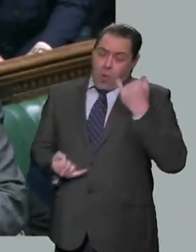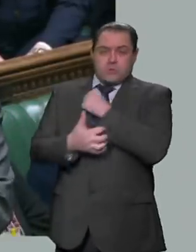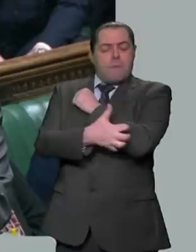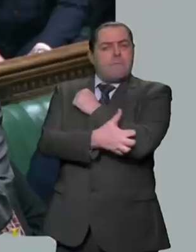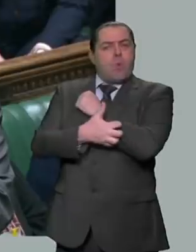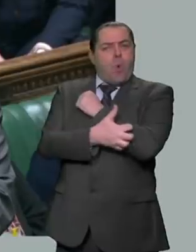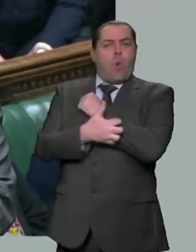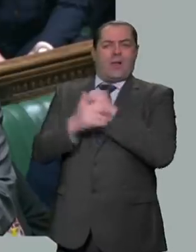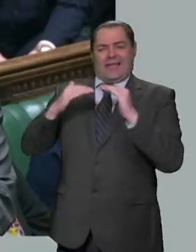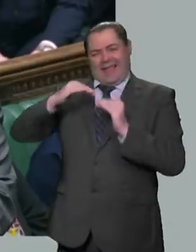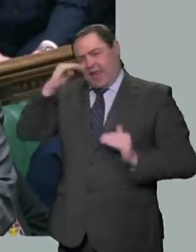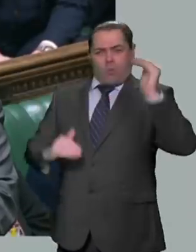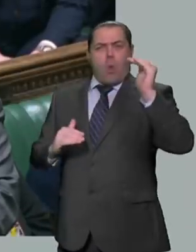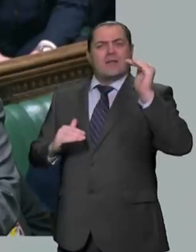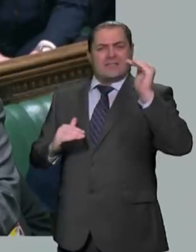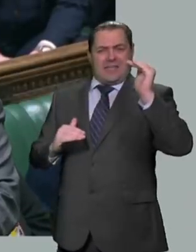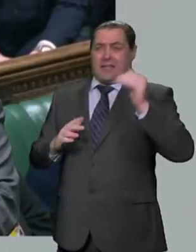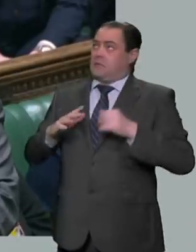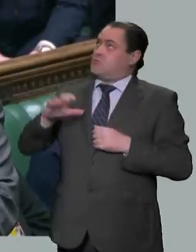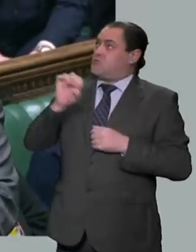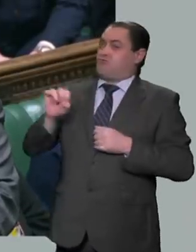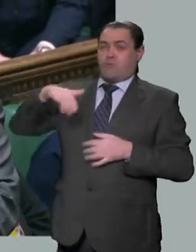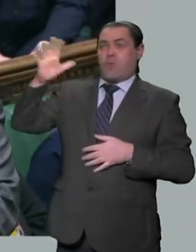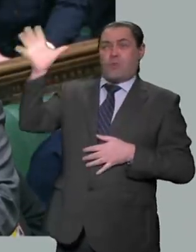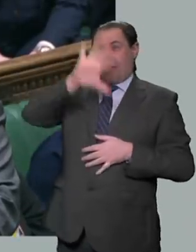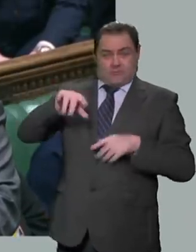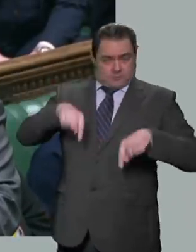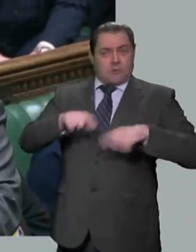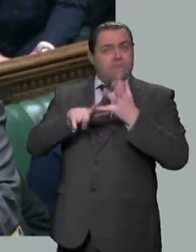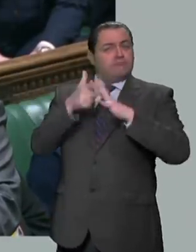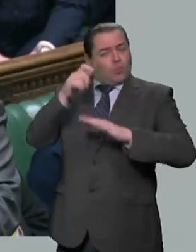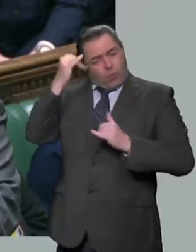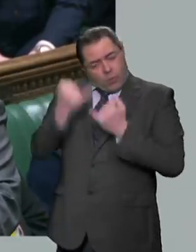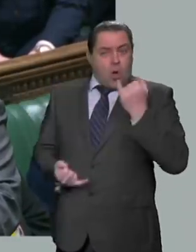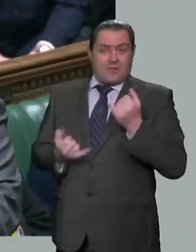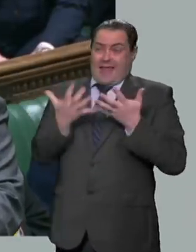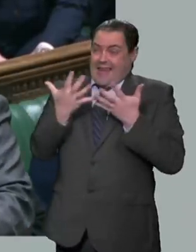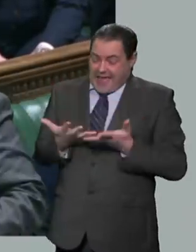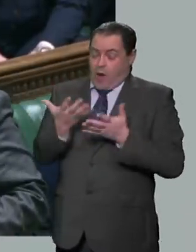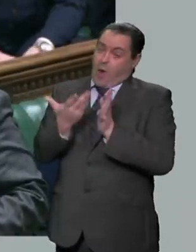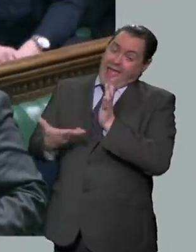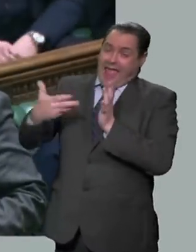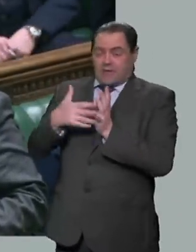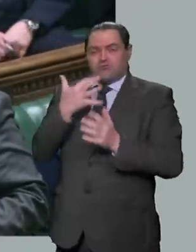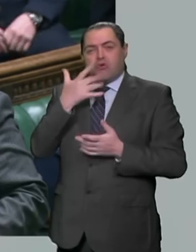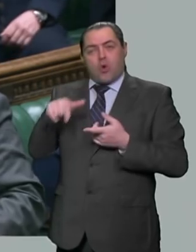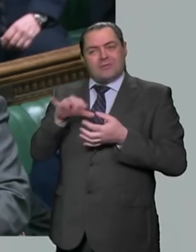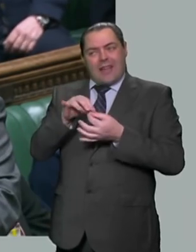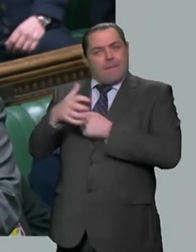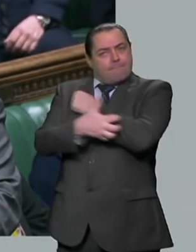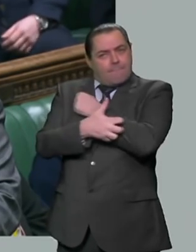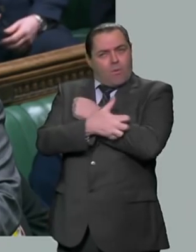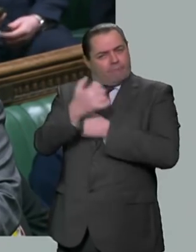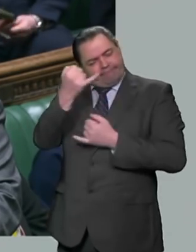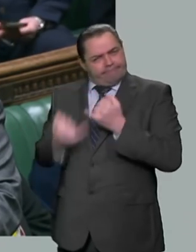and inequality in North West Europe. Now the Tories are making millions of families poorer. In Scotland, the